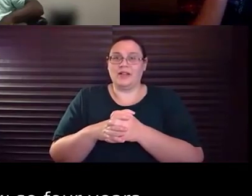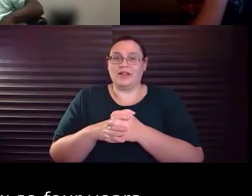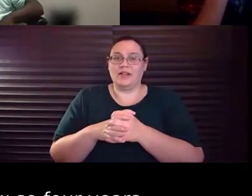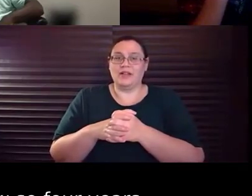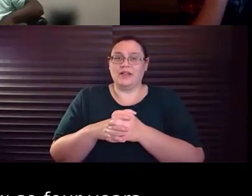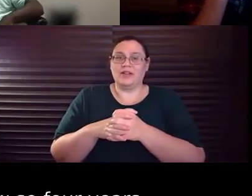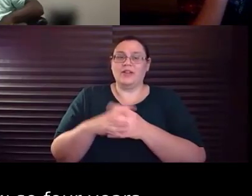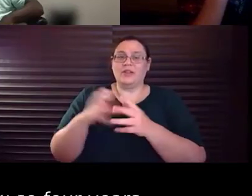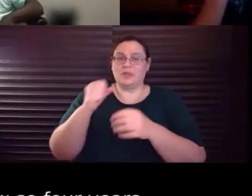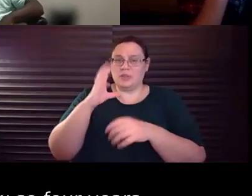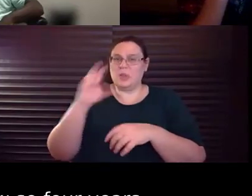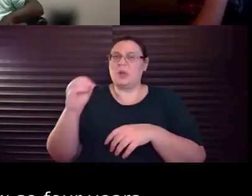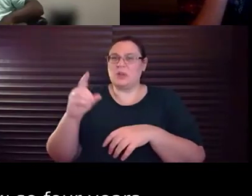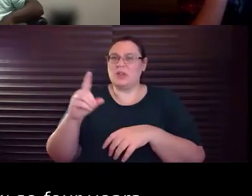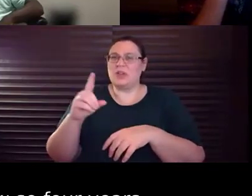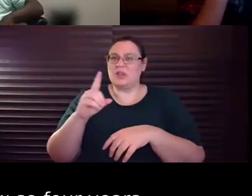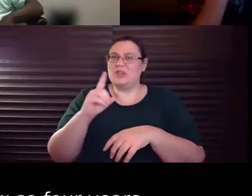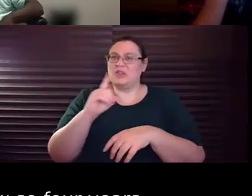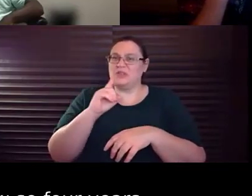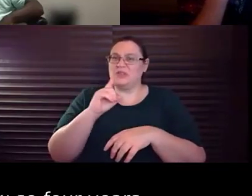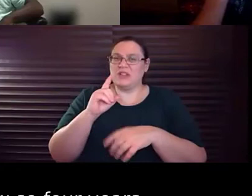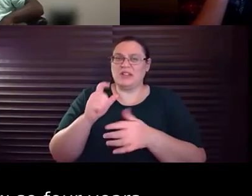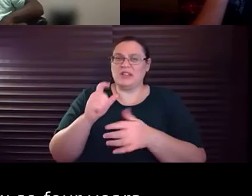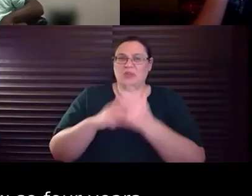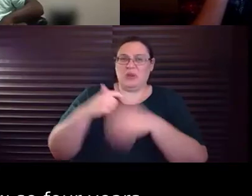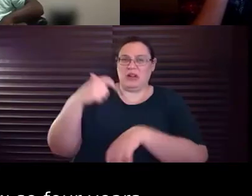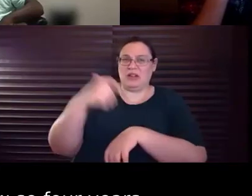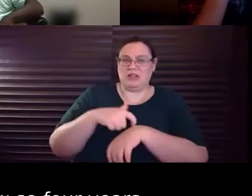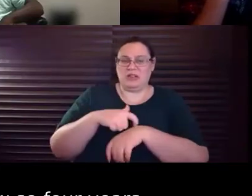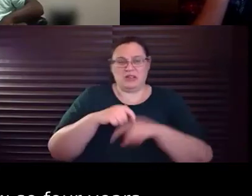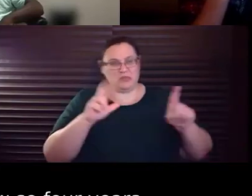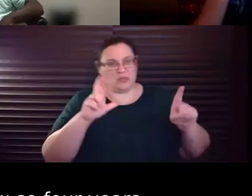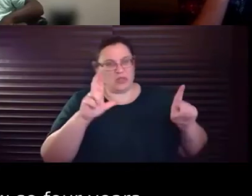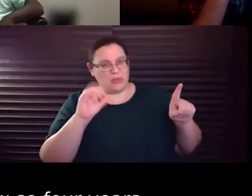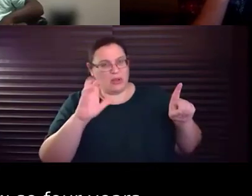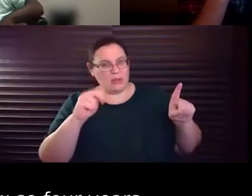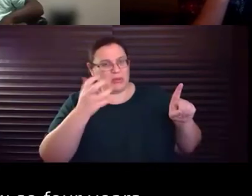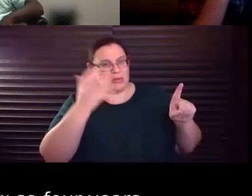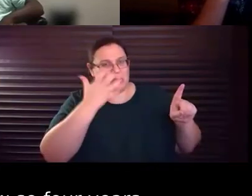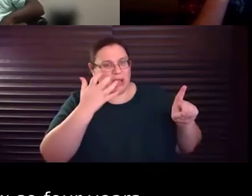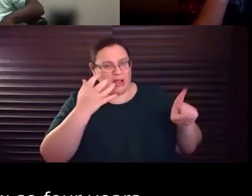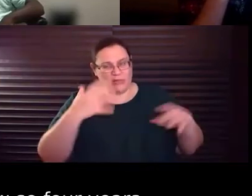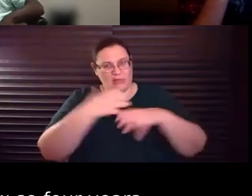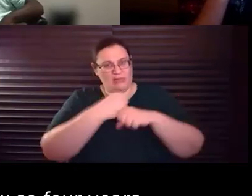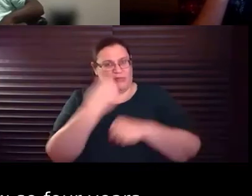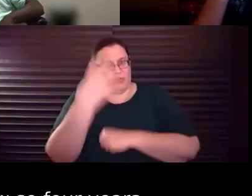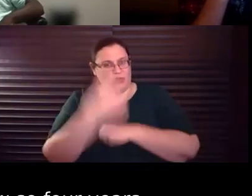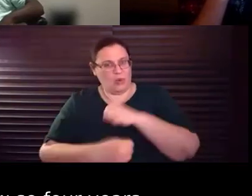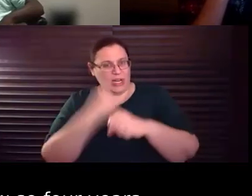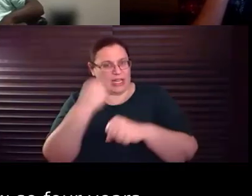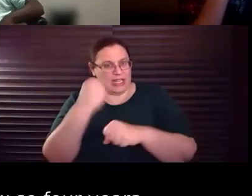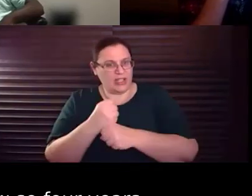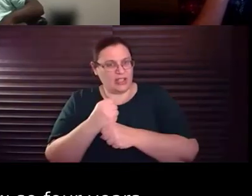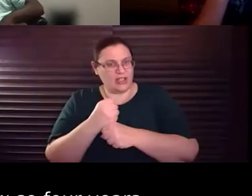release. Oh wow! So 4 years, basically, from like